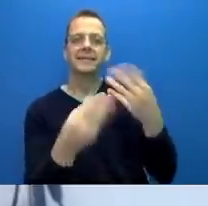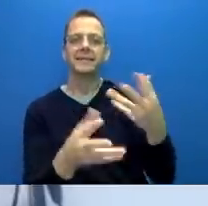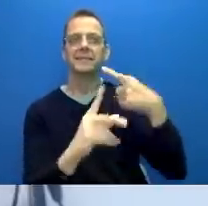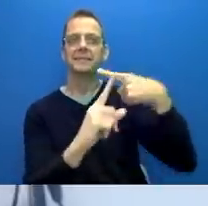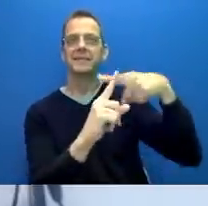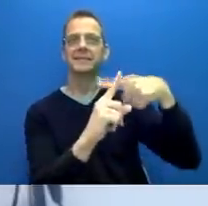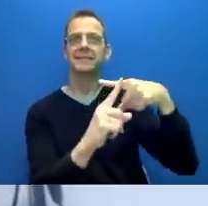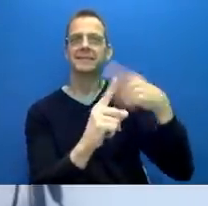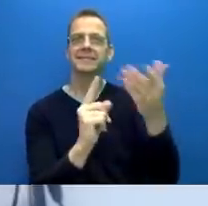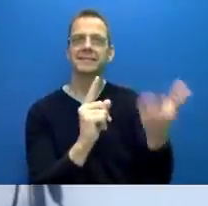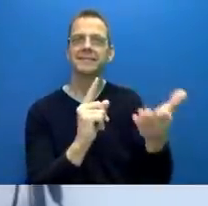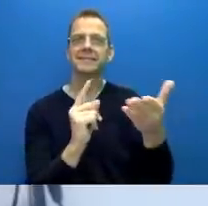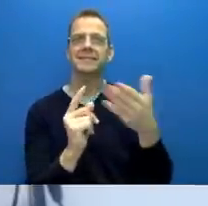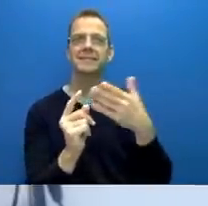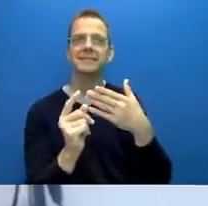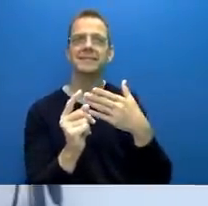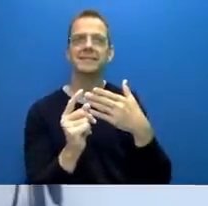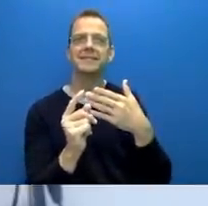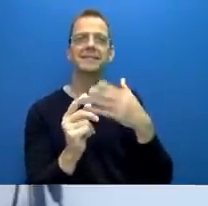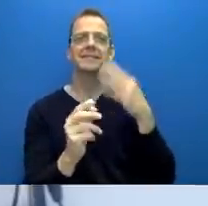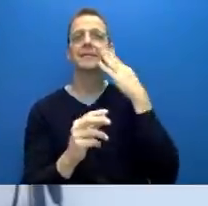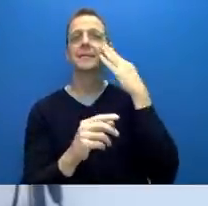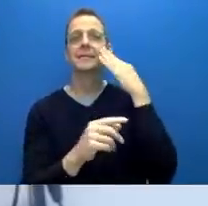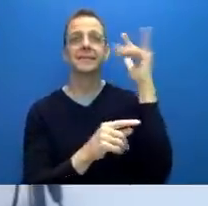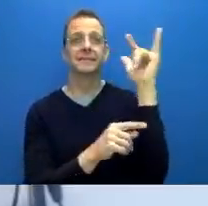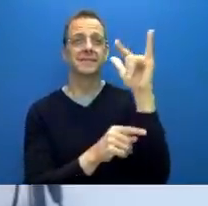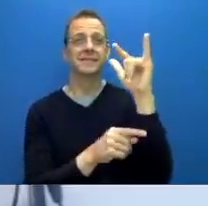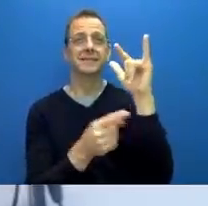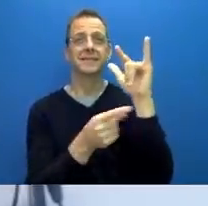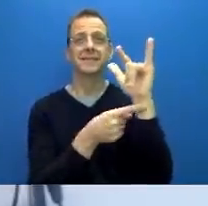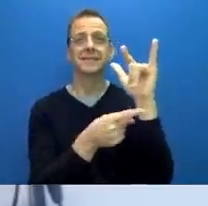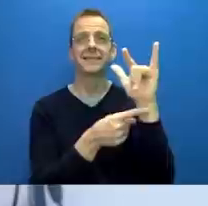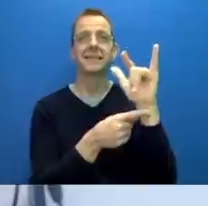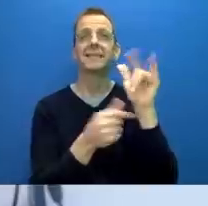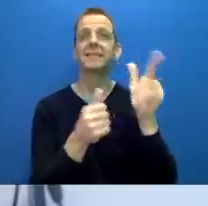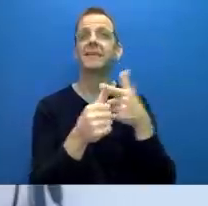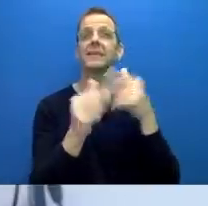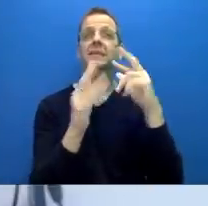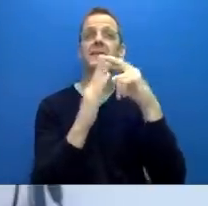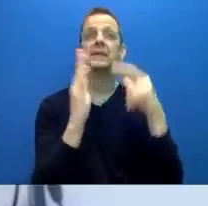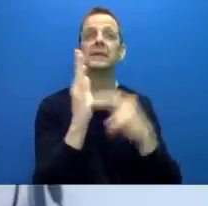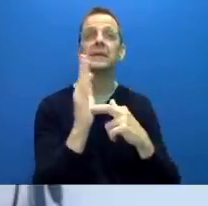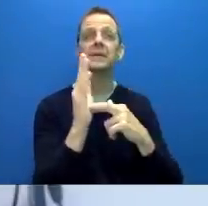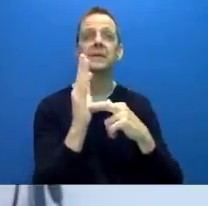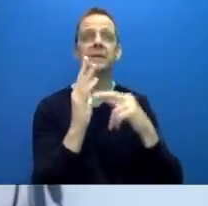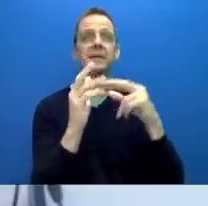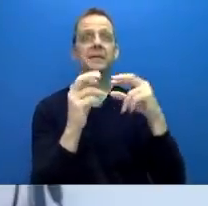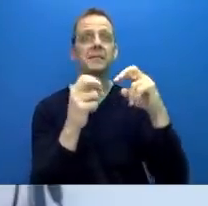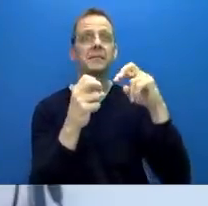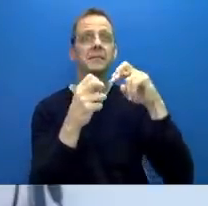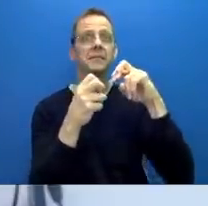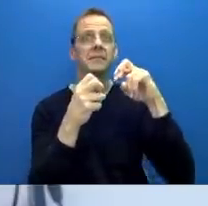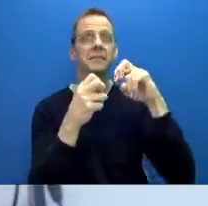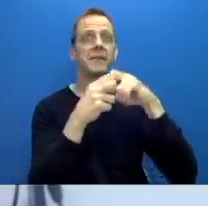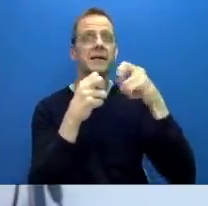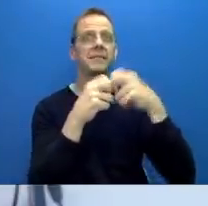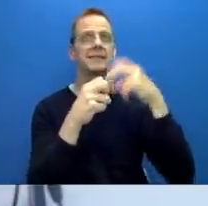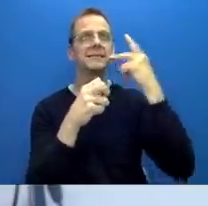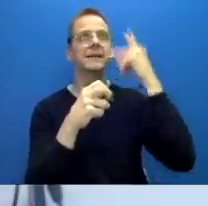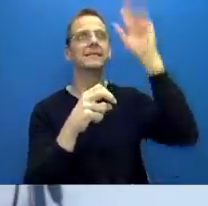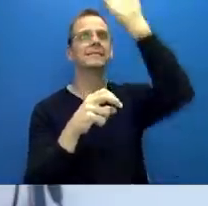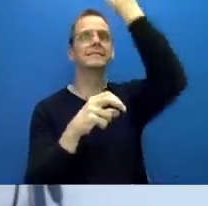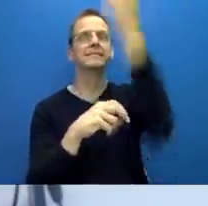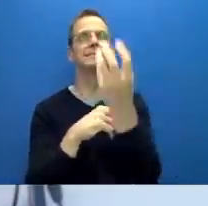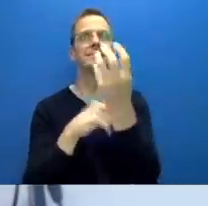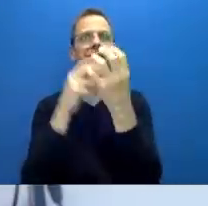But truly, if you're doing good and you're able to regulate and you're able to cope, that's going to help your kids significantly. And